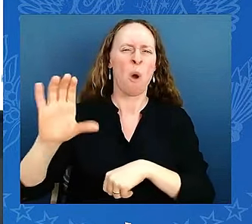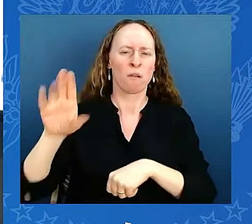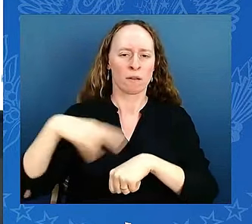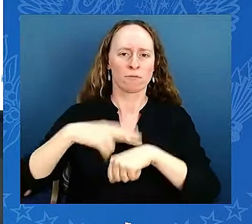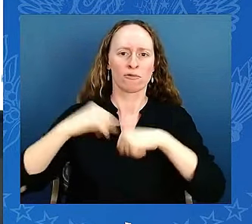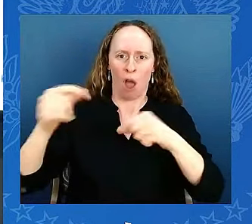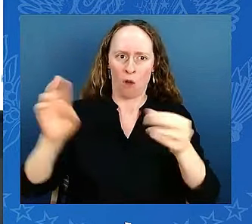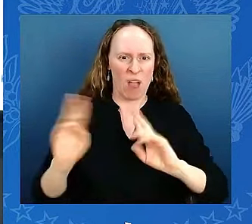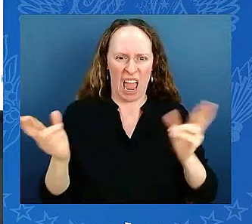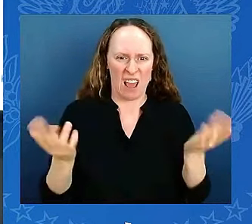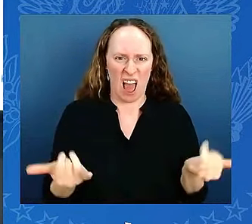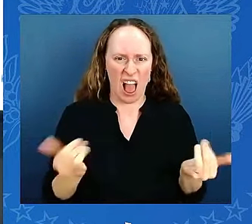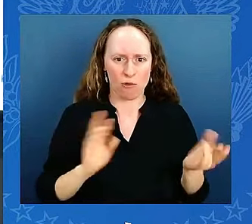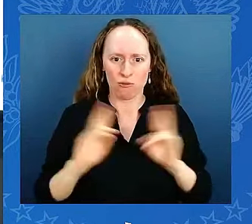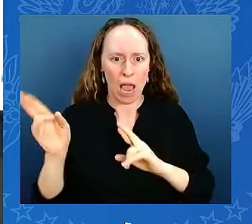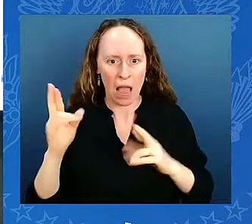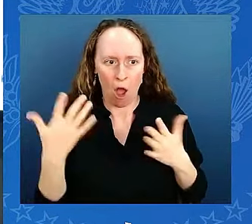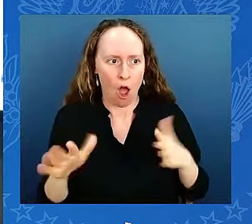starting today.